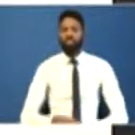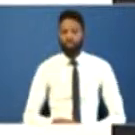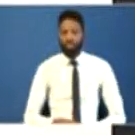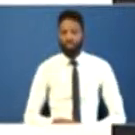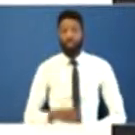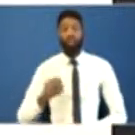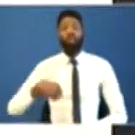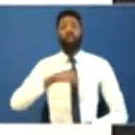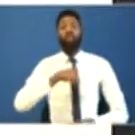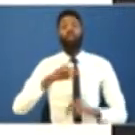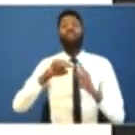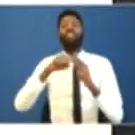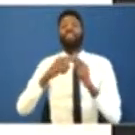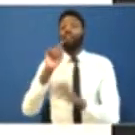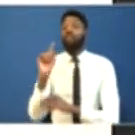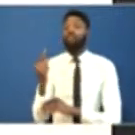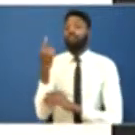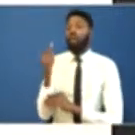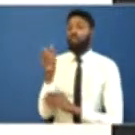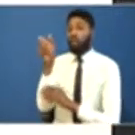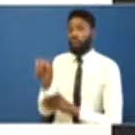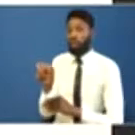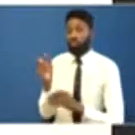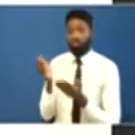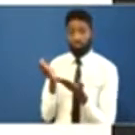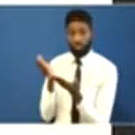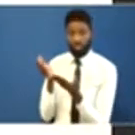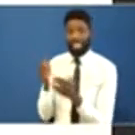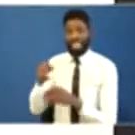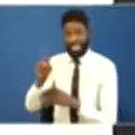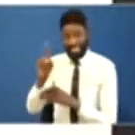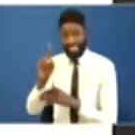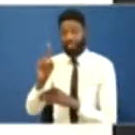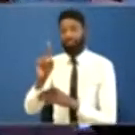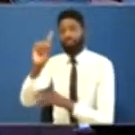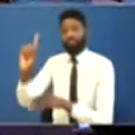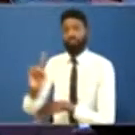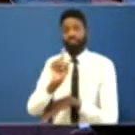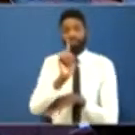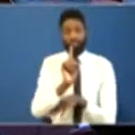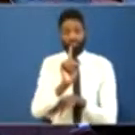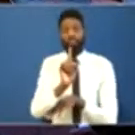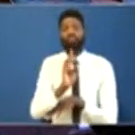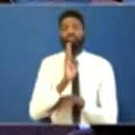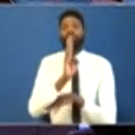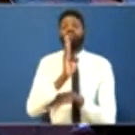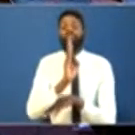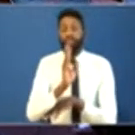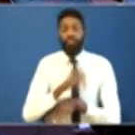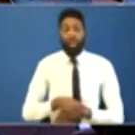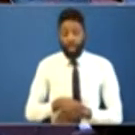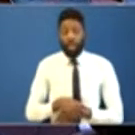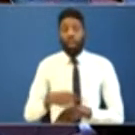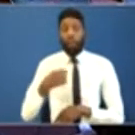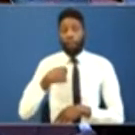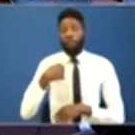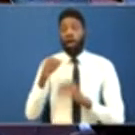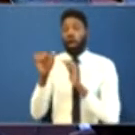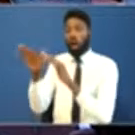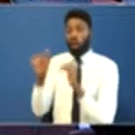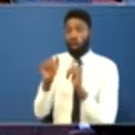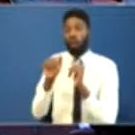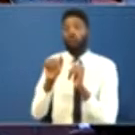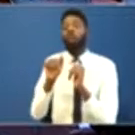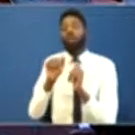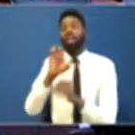and we begin with the first candidate who will take the first podium in this debate i call on to the stage